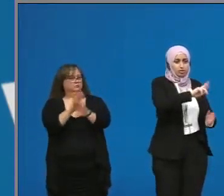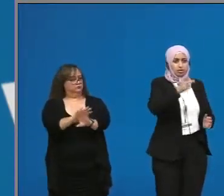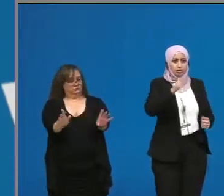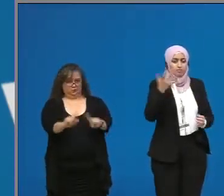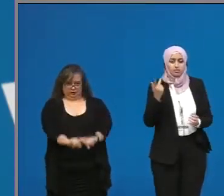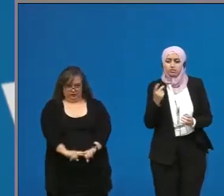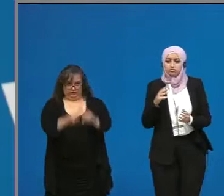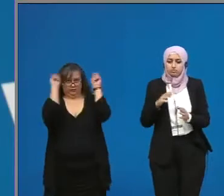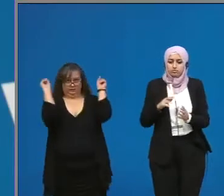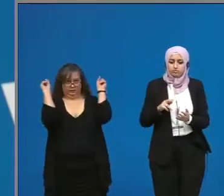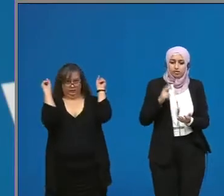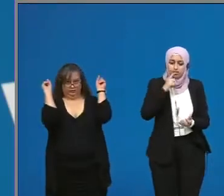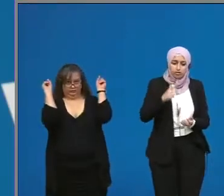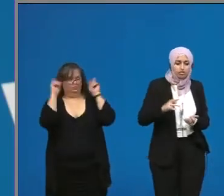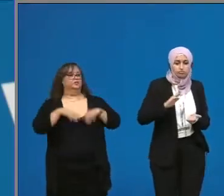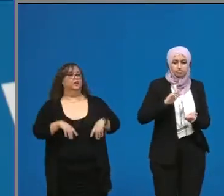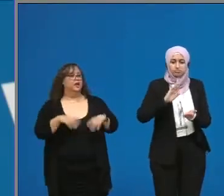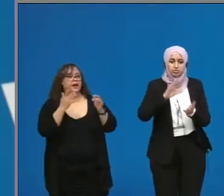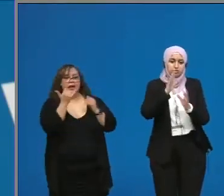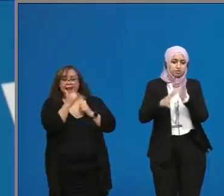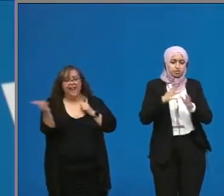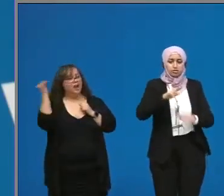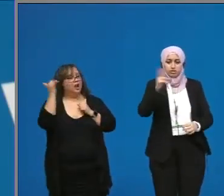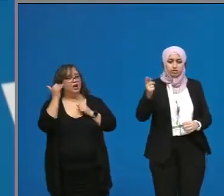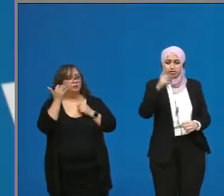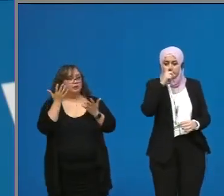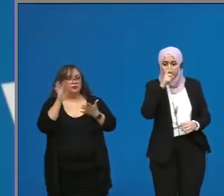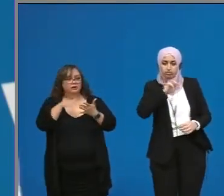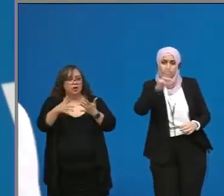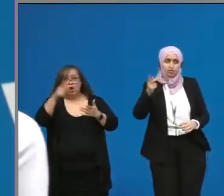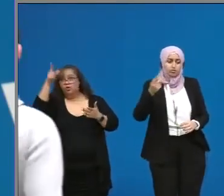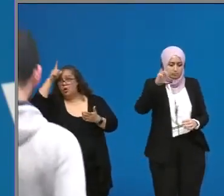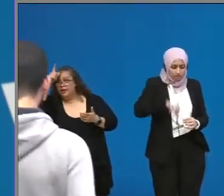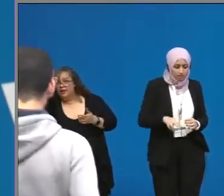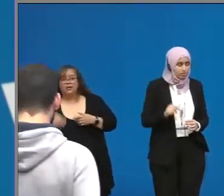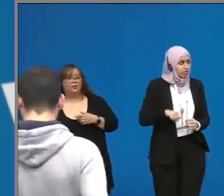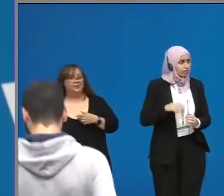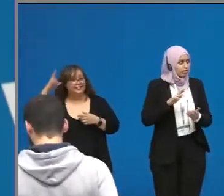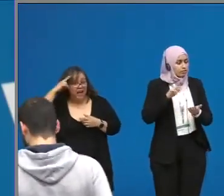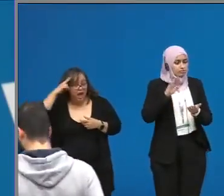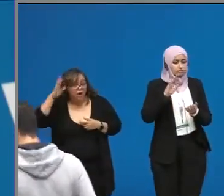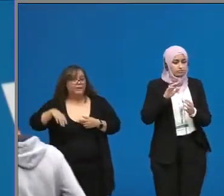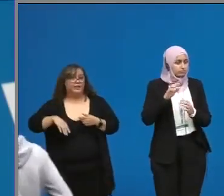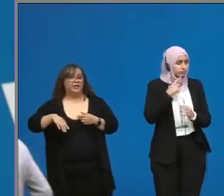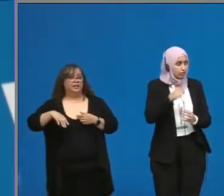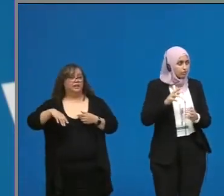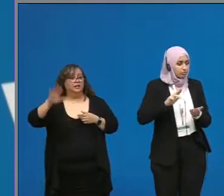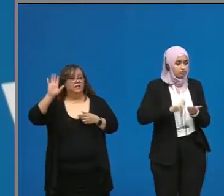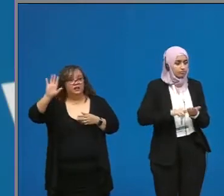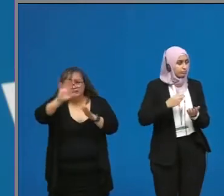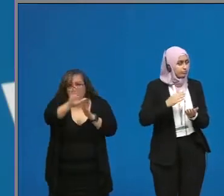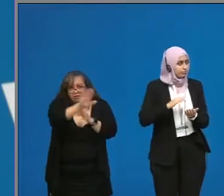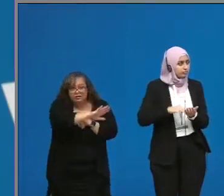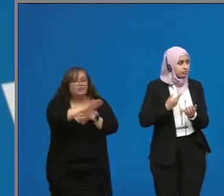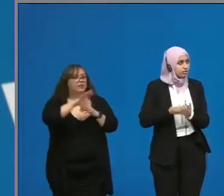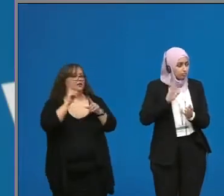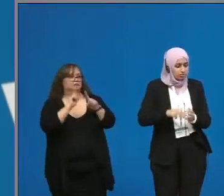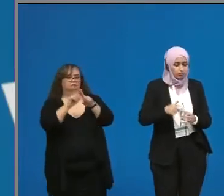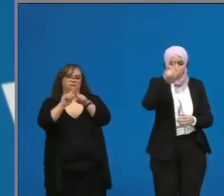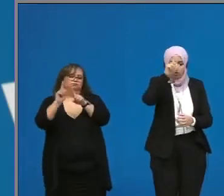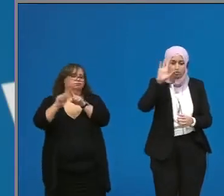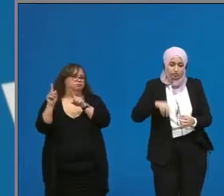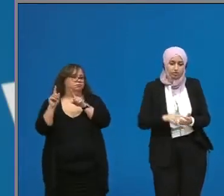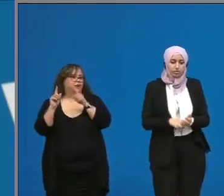in common. And same goes with Arabic Sign Language. You have Jordanian Sign Language, Saudi Sign Language, Qatari Sign Language. They have their